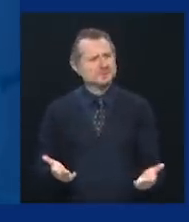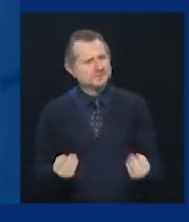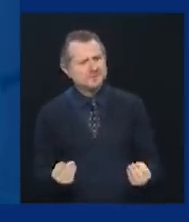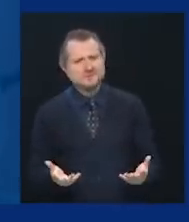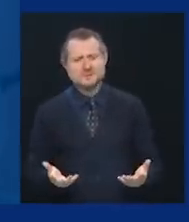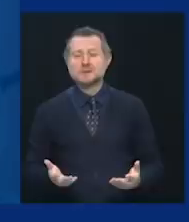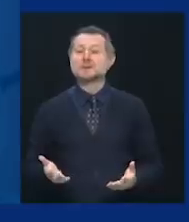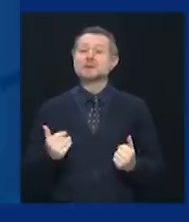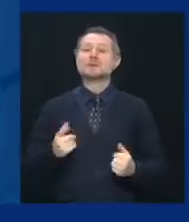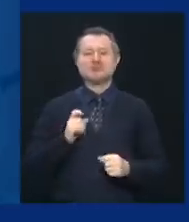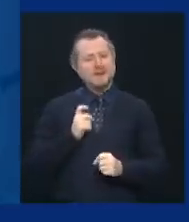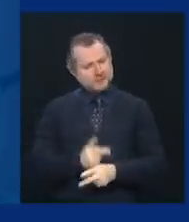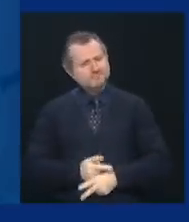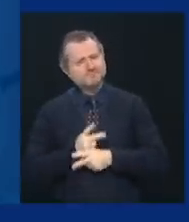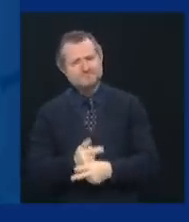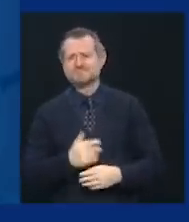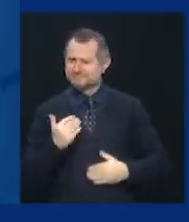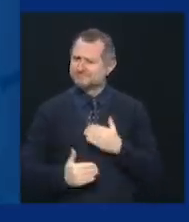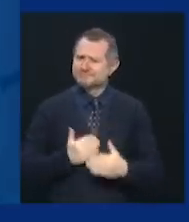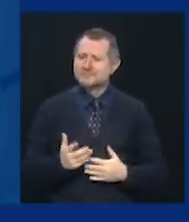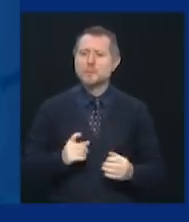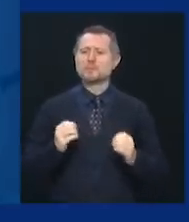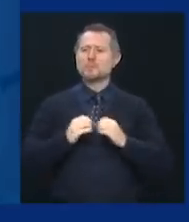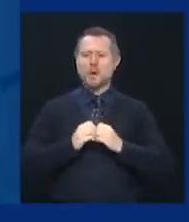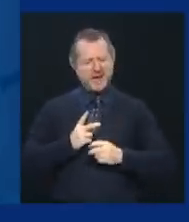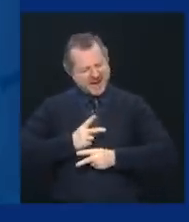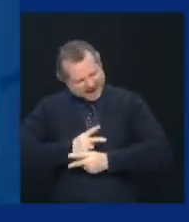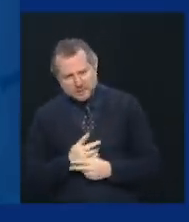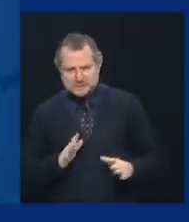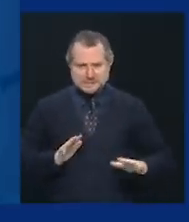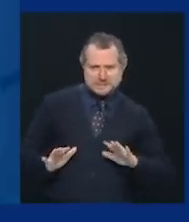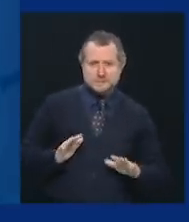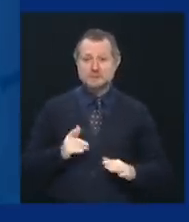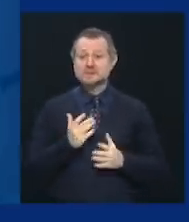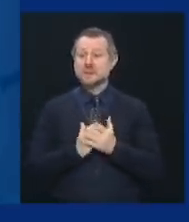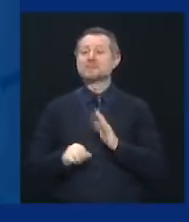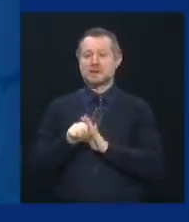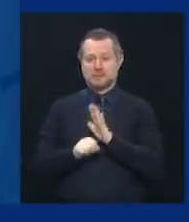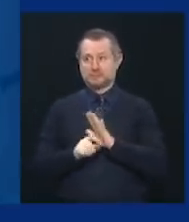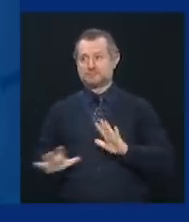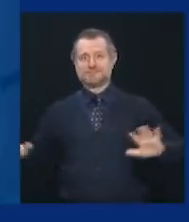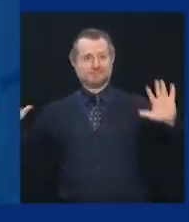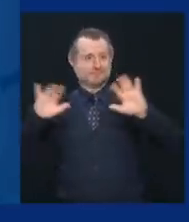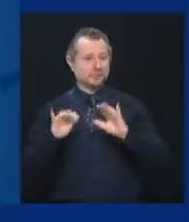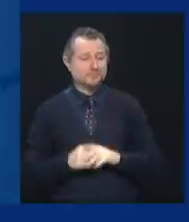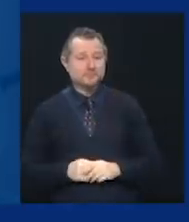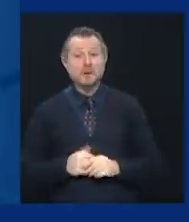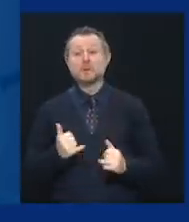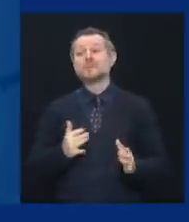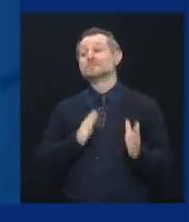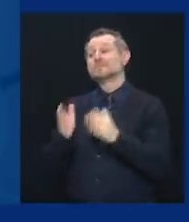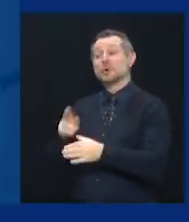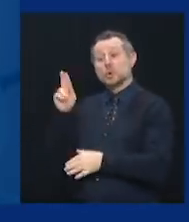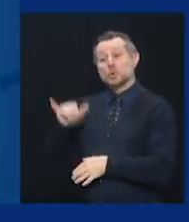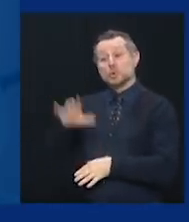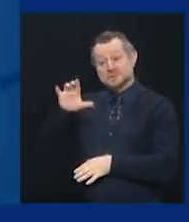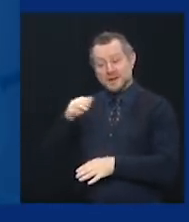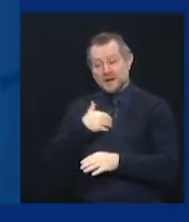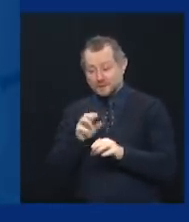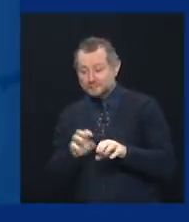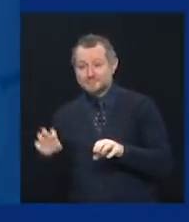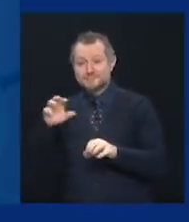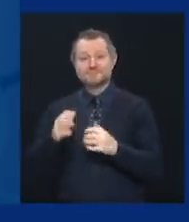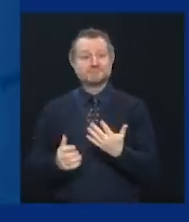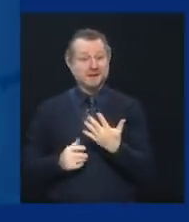more precautions than people in other parts of the state. Downstate New York, we have